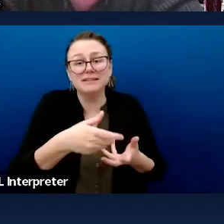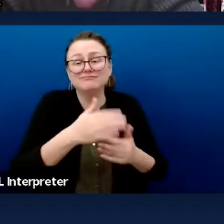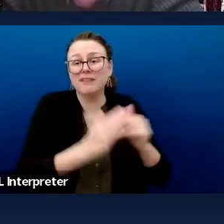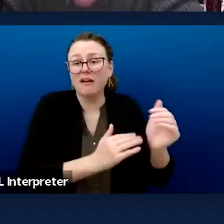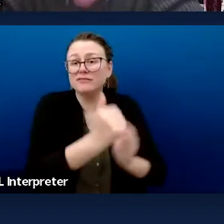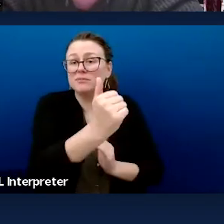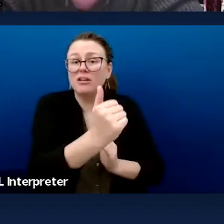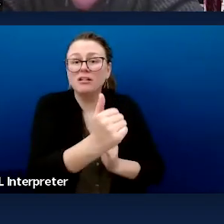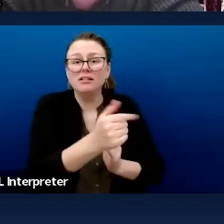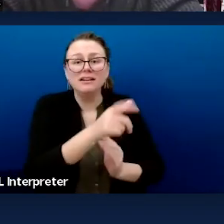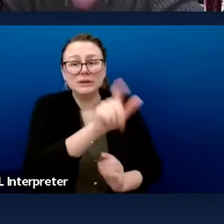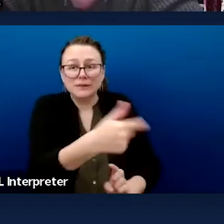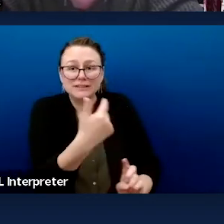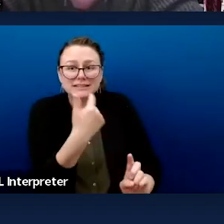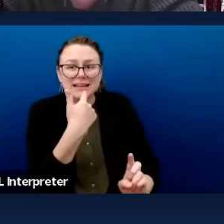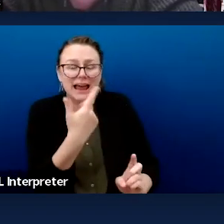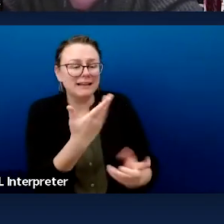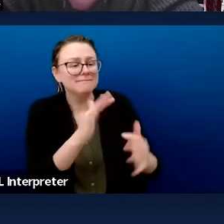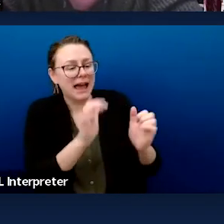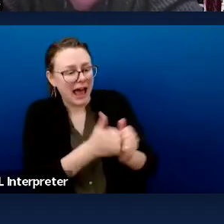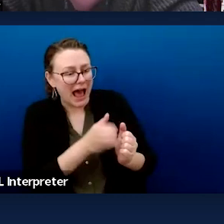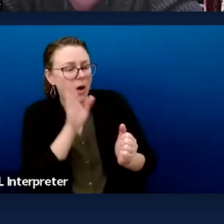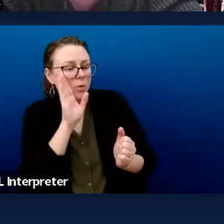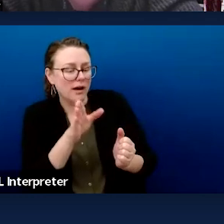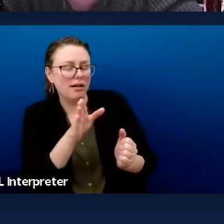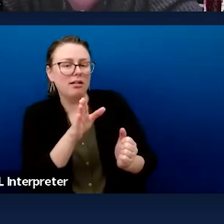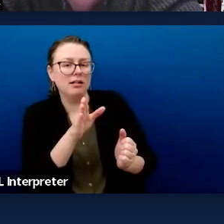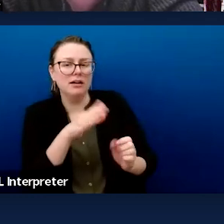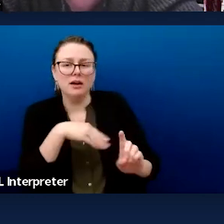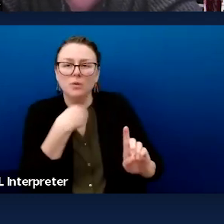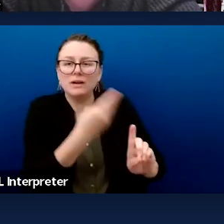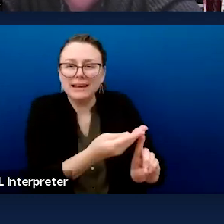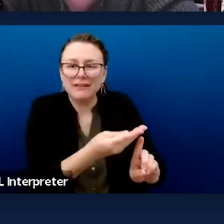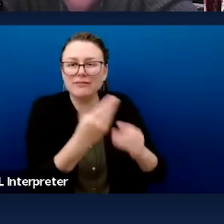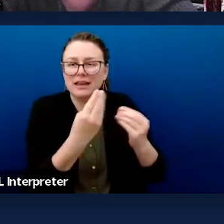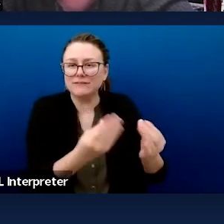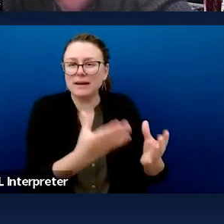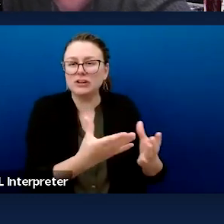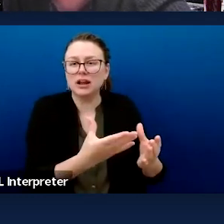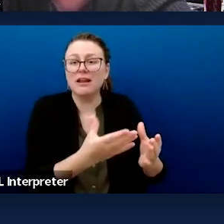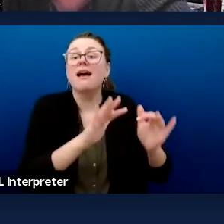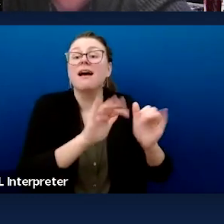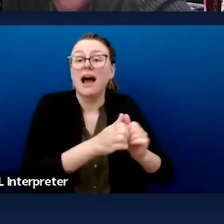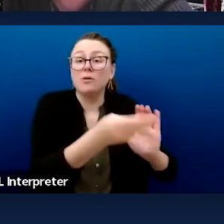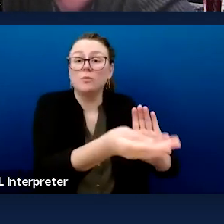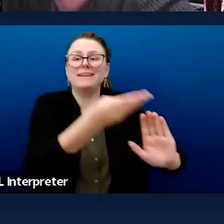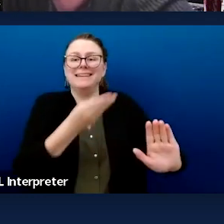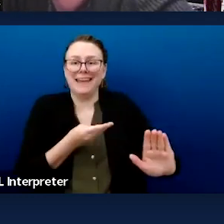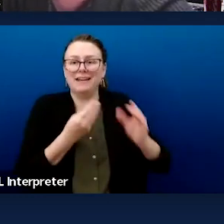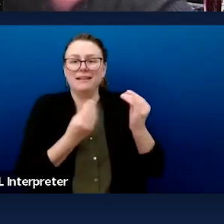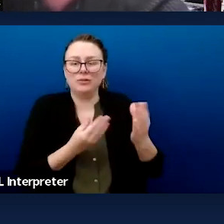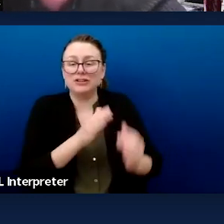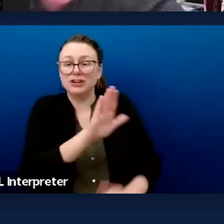specifically say, how will we get this information? How will the data to make a decision? How will we use it? What